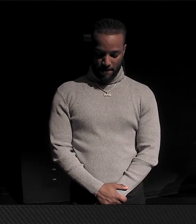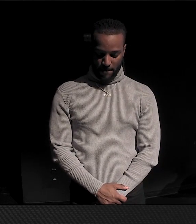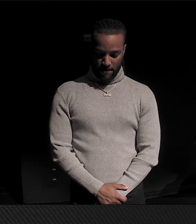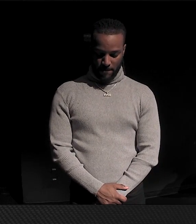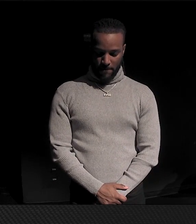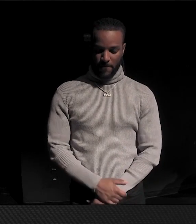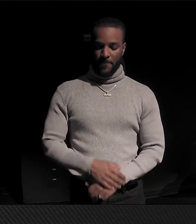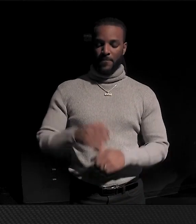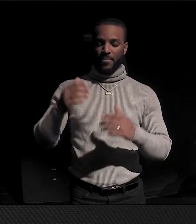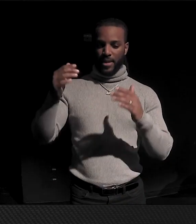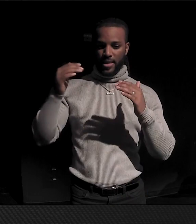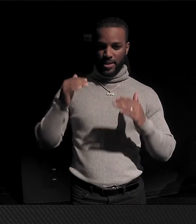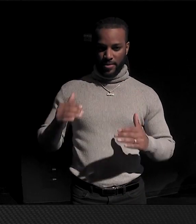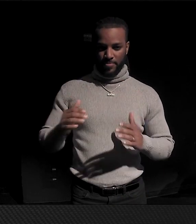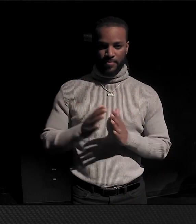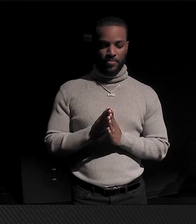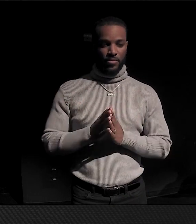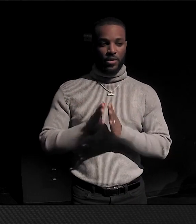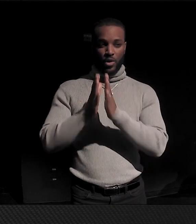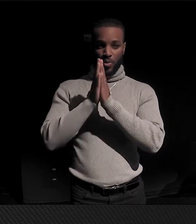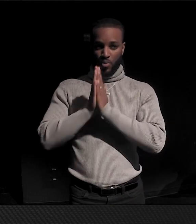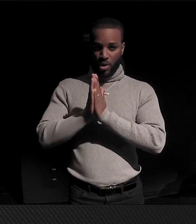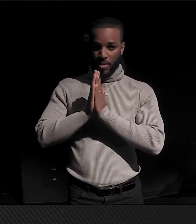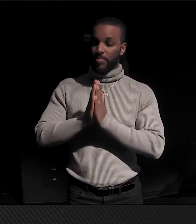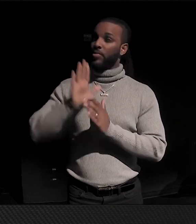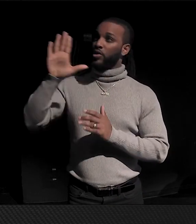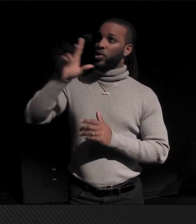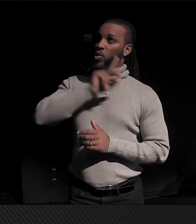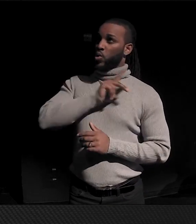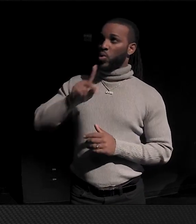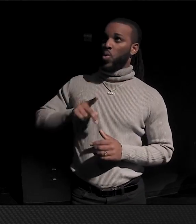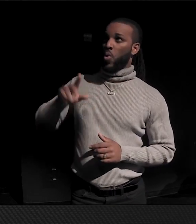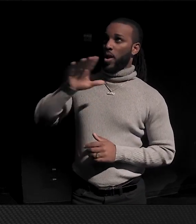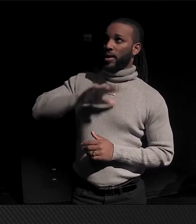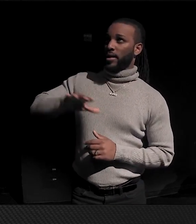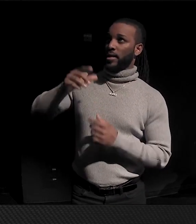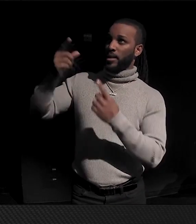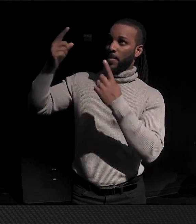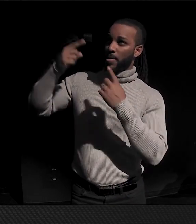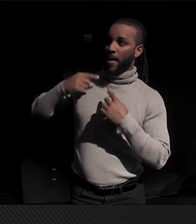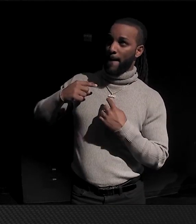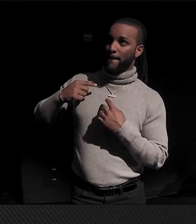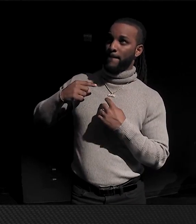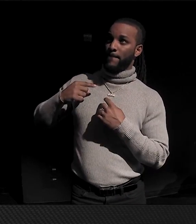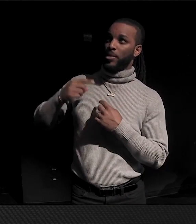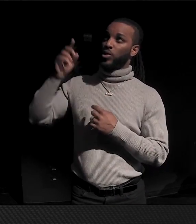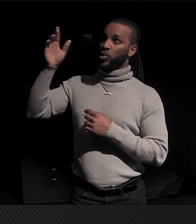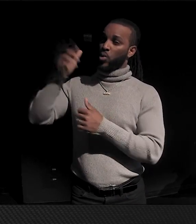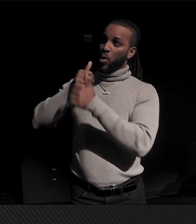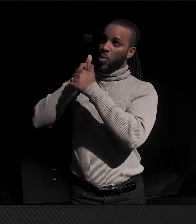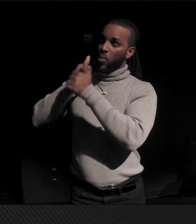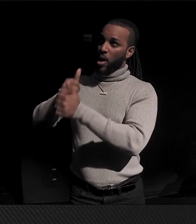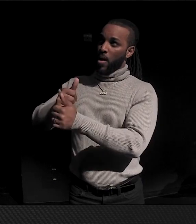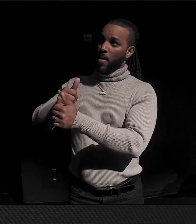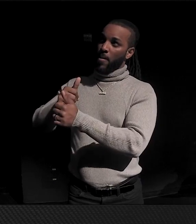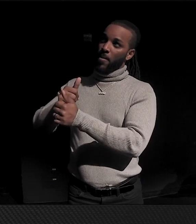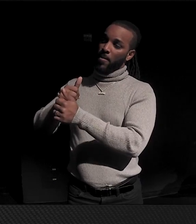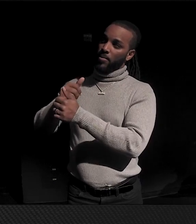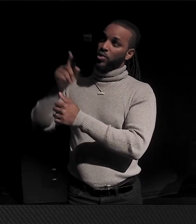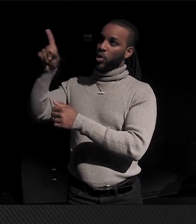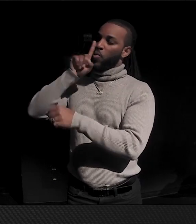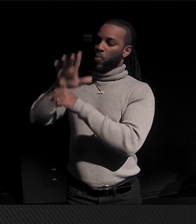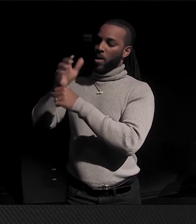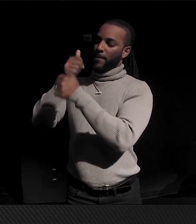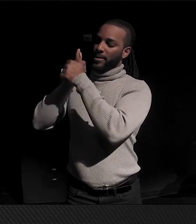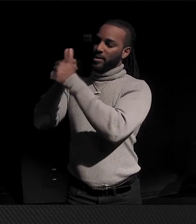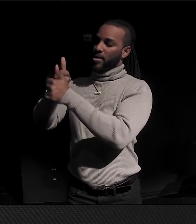And then pray, your kingdom come, your will be done on earth as it is in heaven. I pray